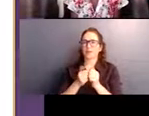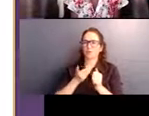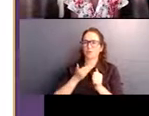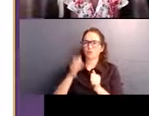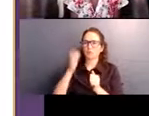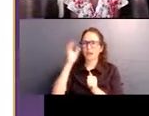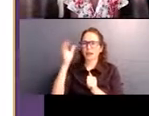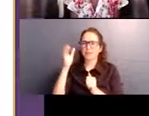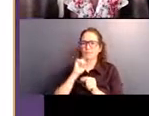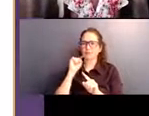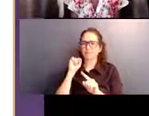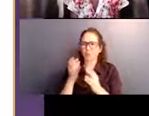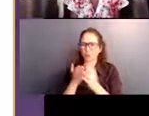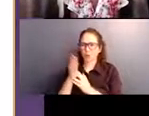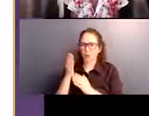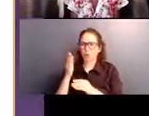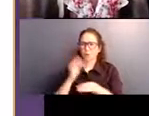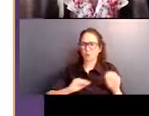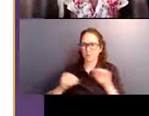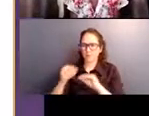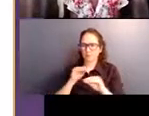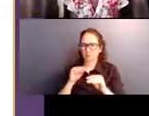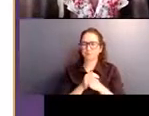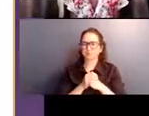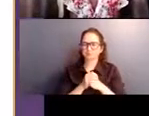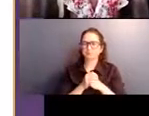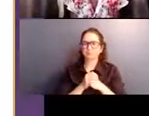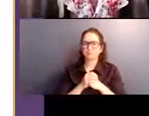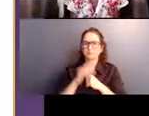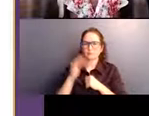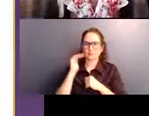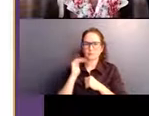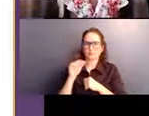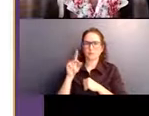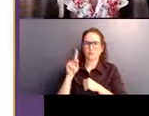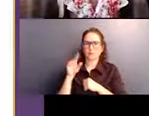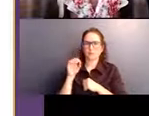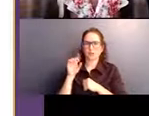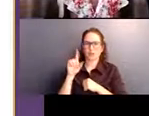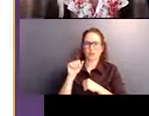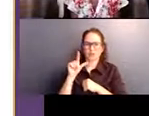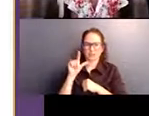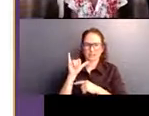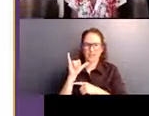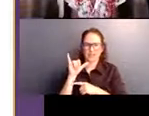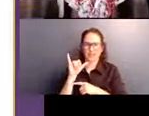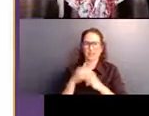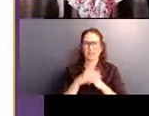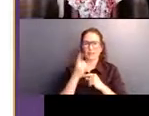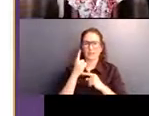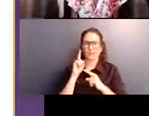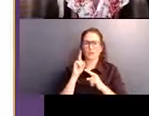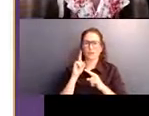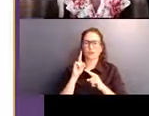concepts strictly through movement. The Kodai method is of the principles to create a